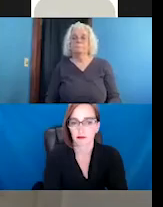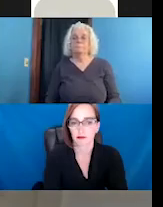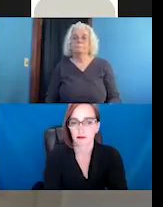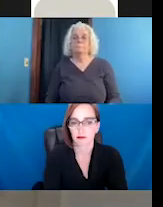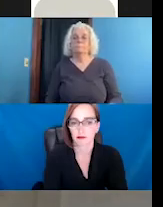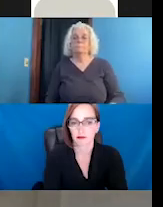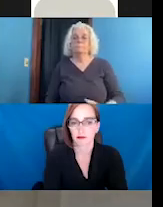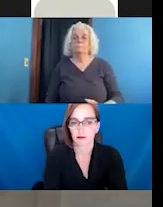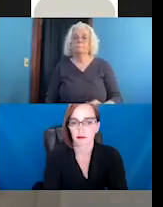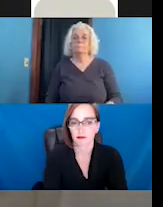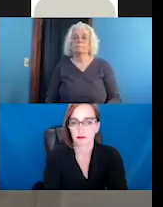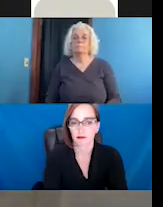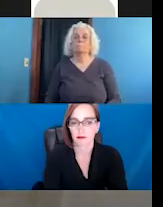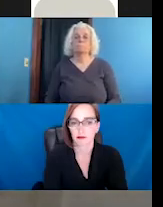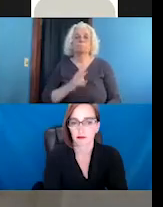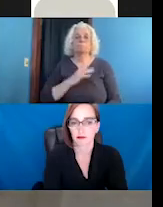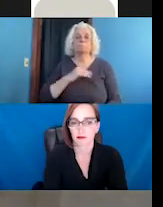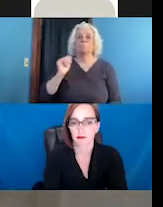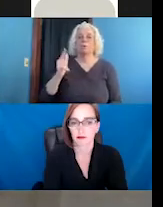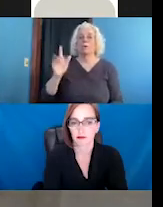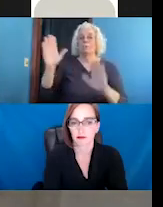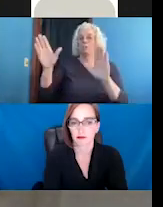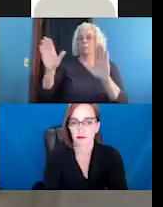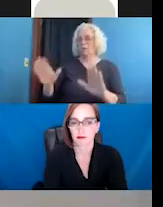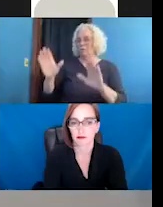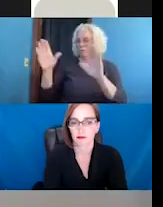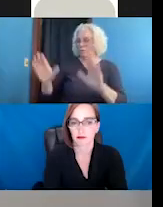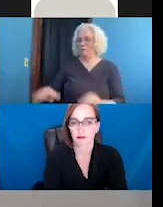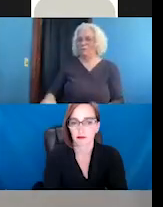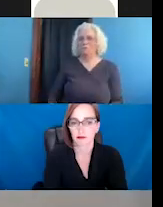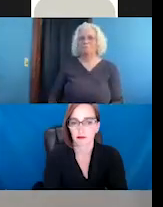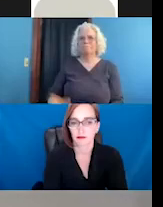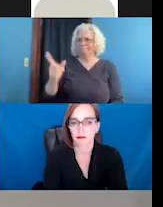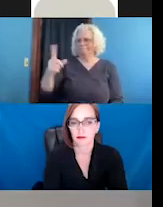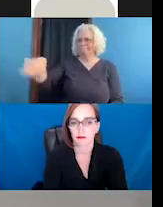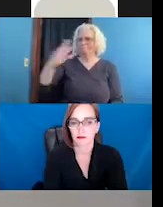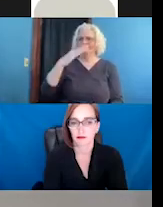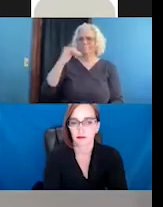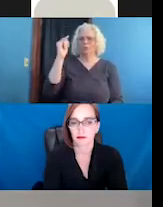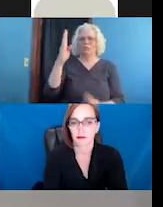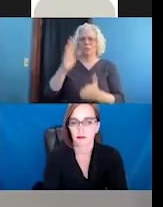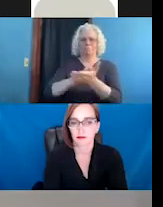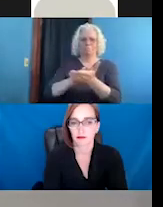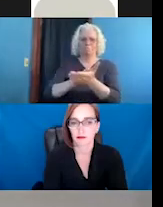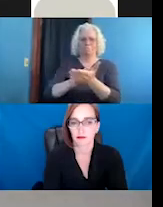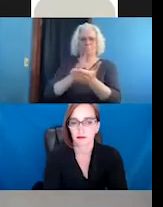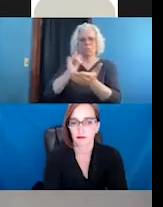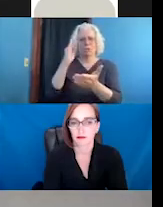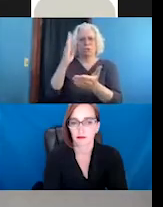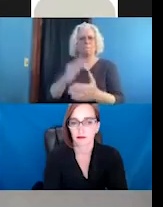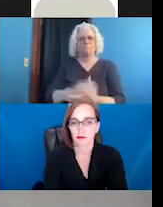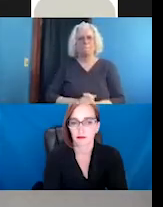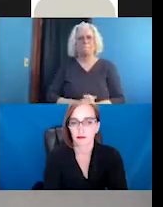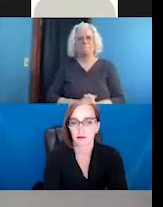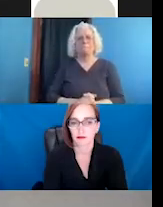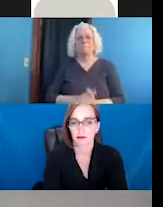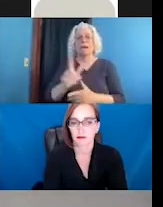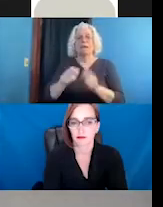Yeah, that's fabulous. Great. Well, good work, everybody. So just to kind of close,